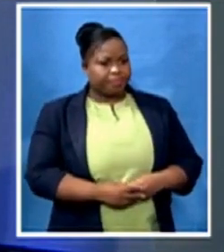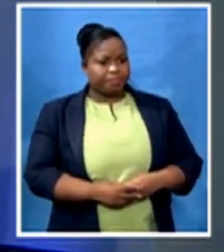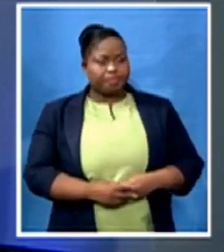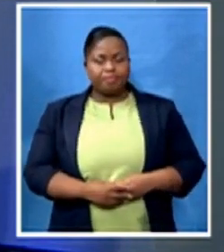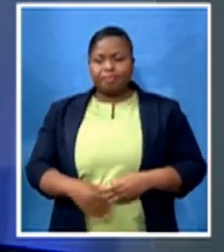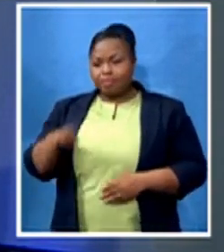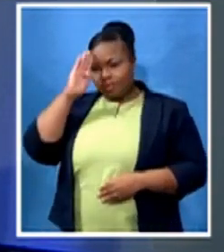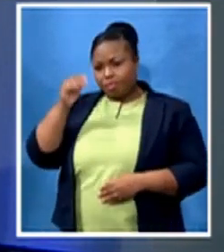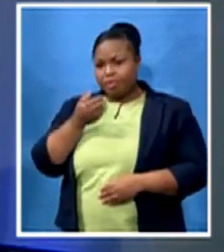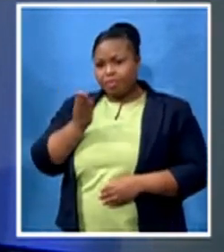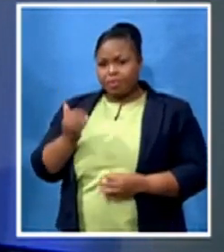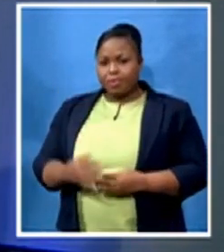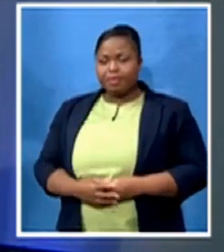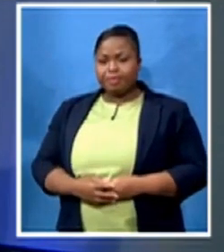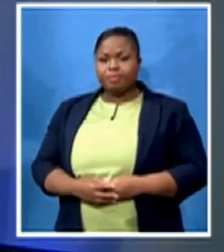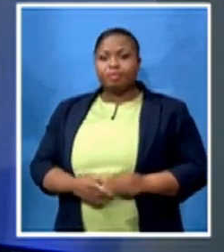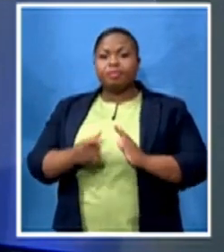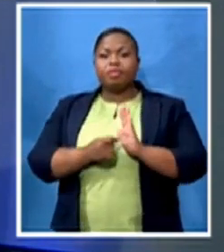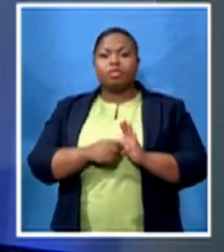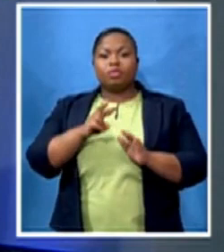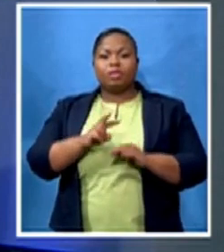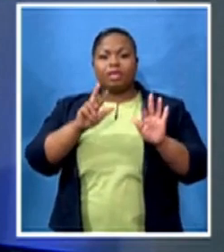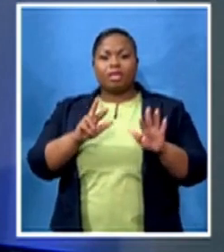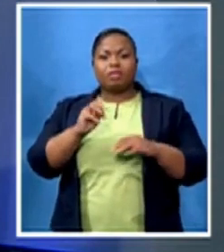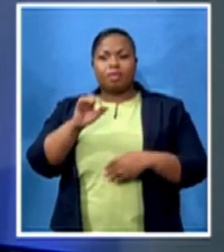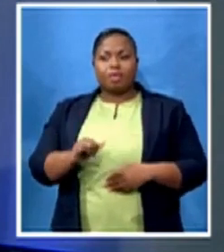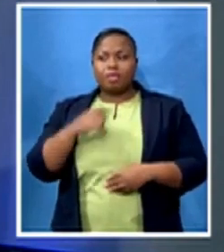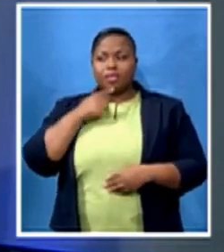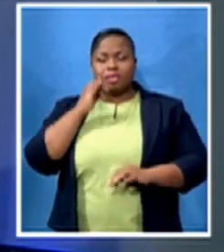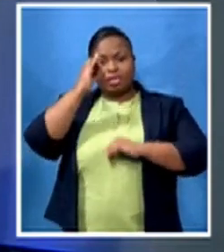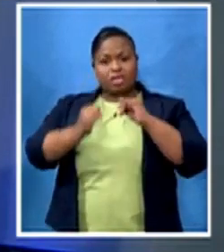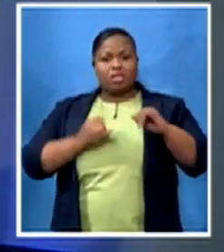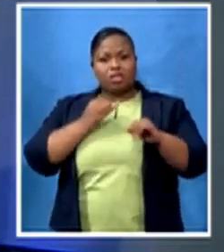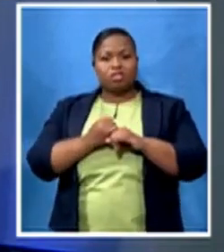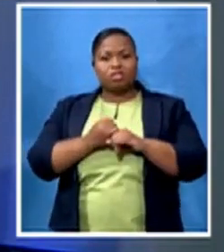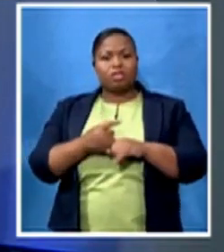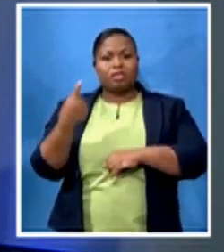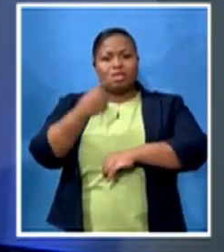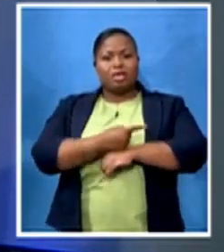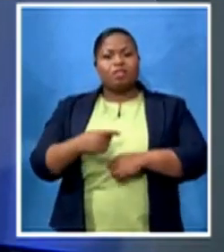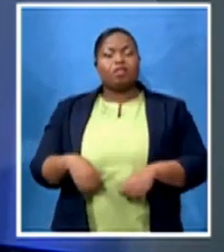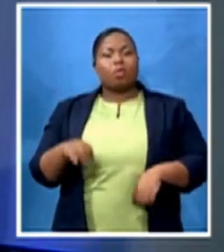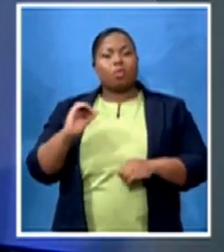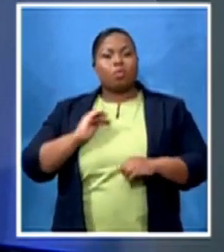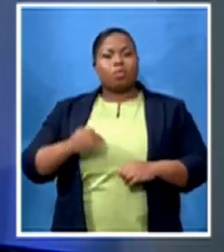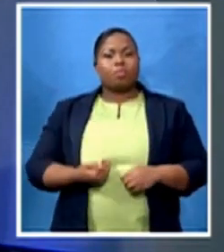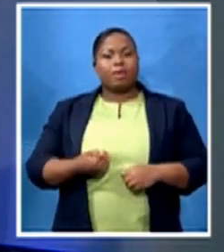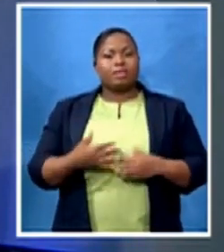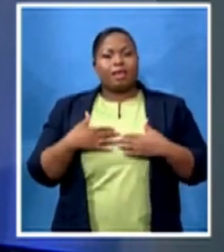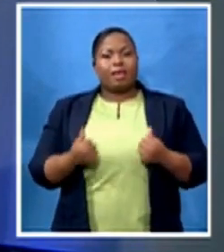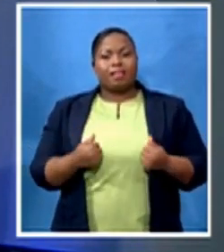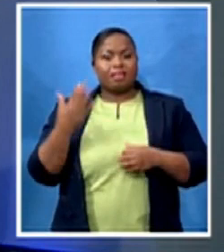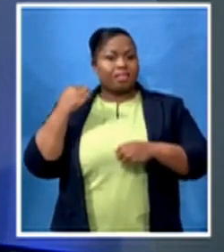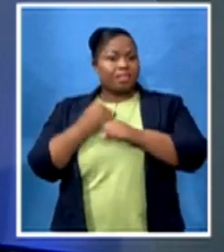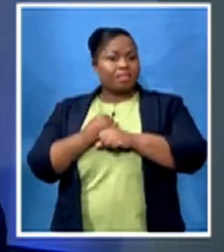May was declared as the International Day of Action for Women's Health in 1987, I understand. The Day